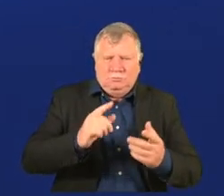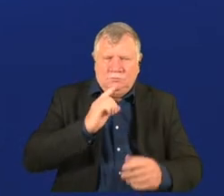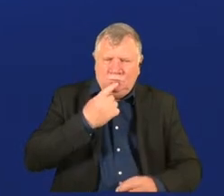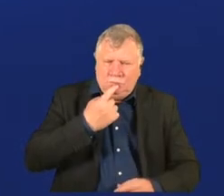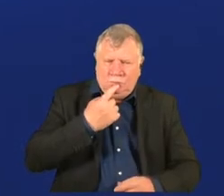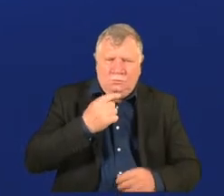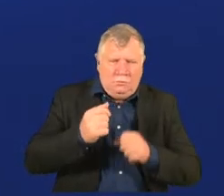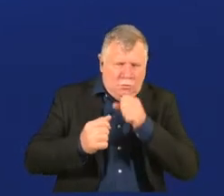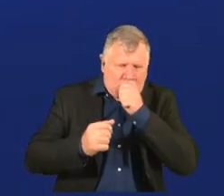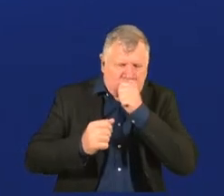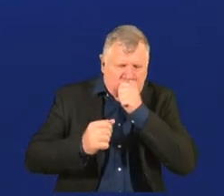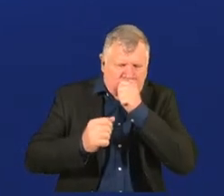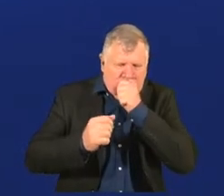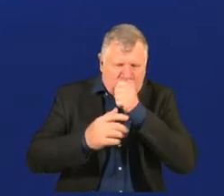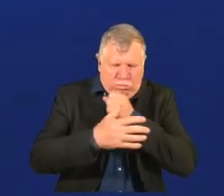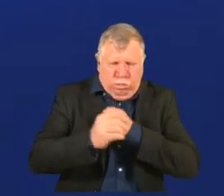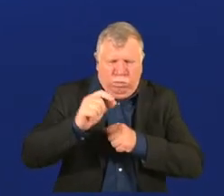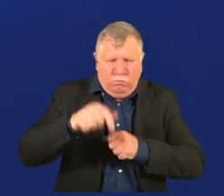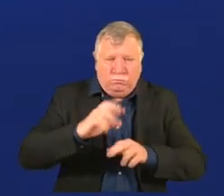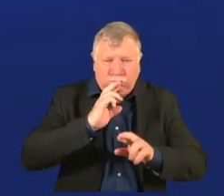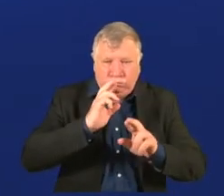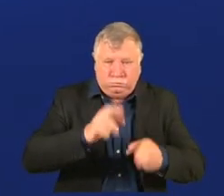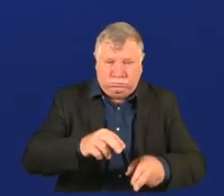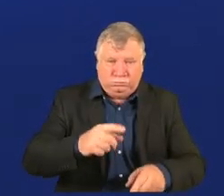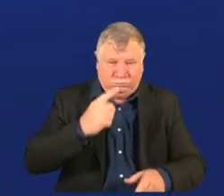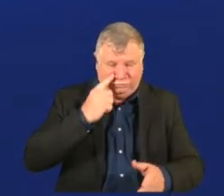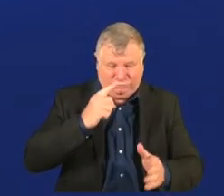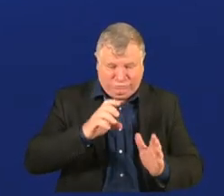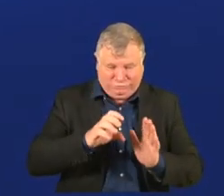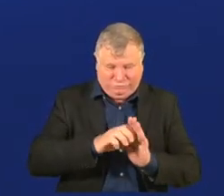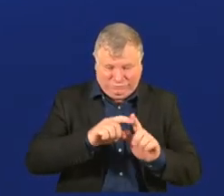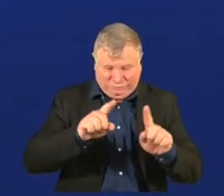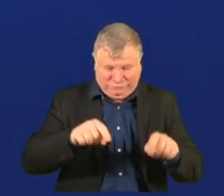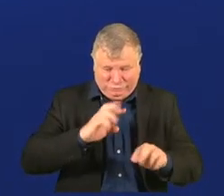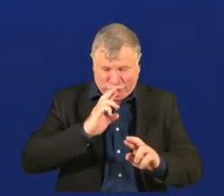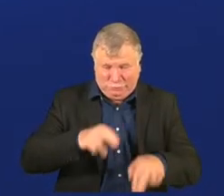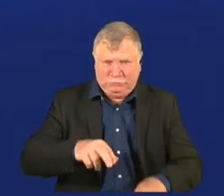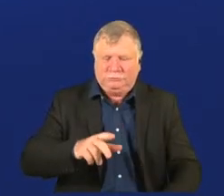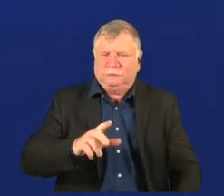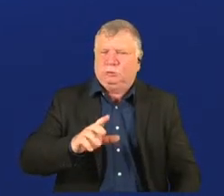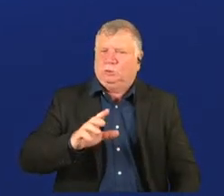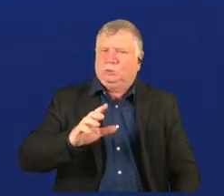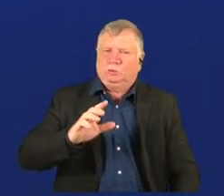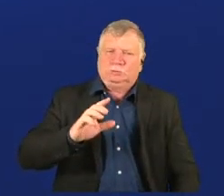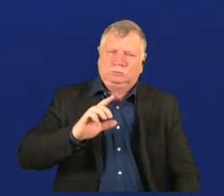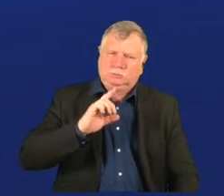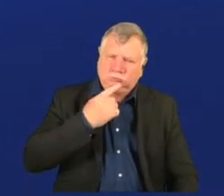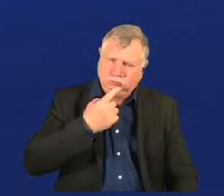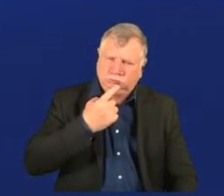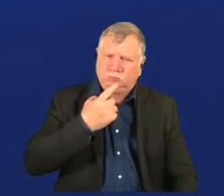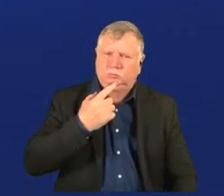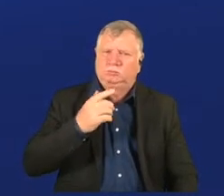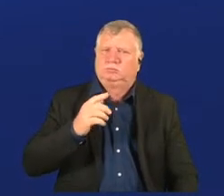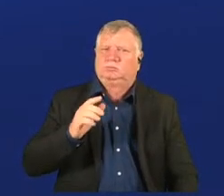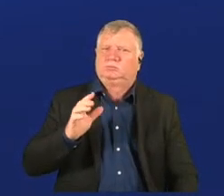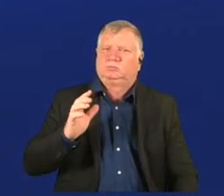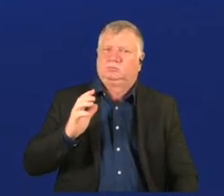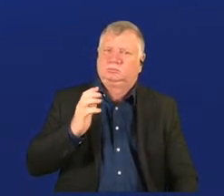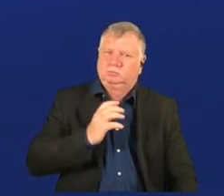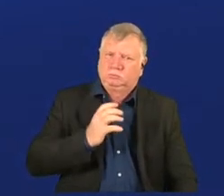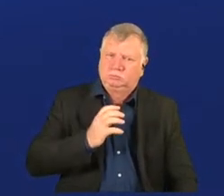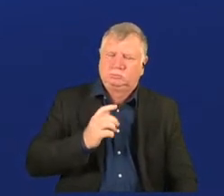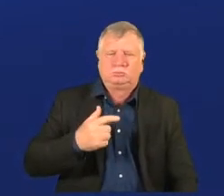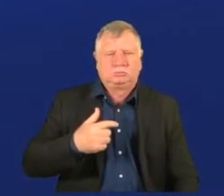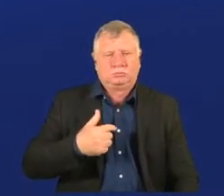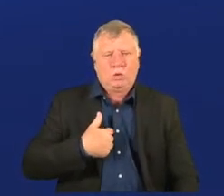report does present a grim picture. I will add, we are at